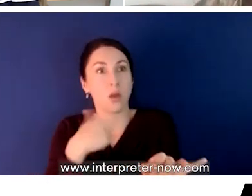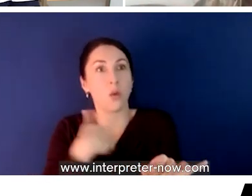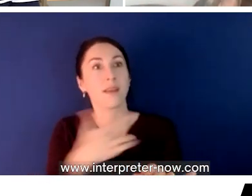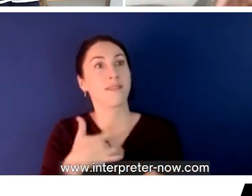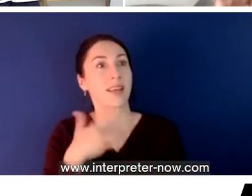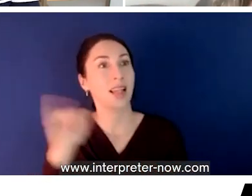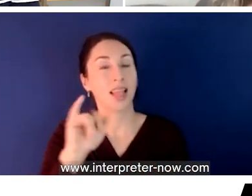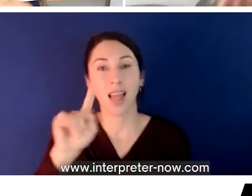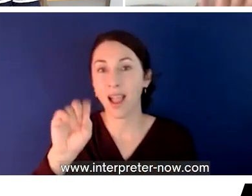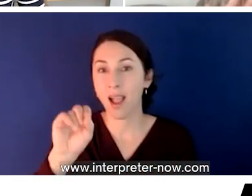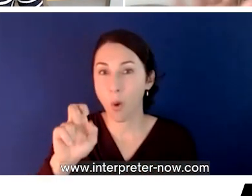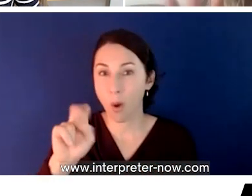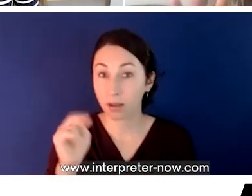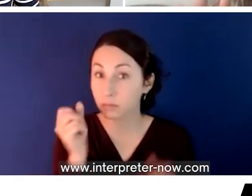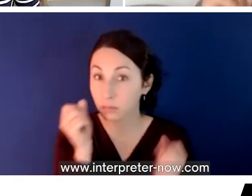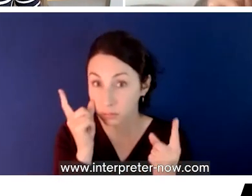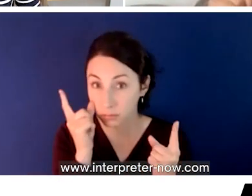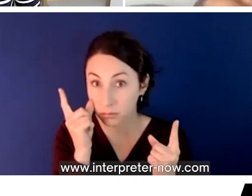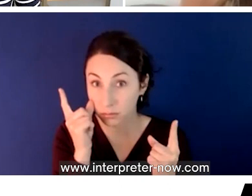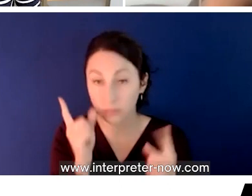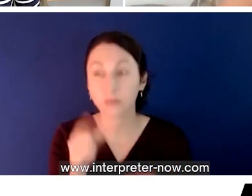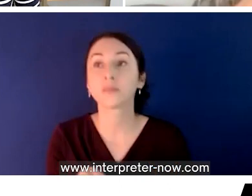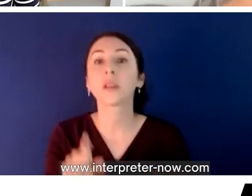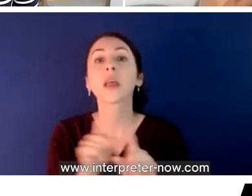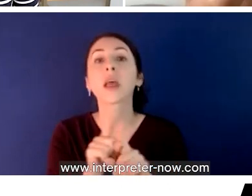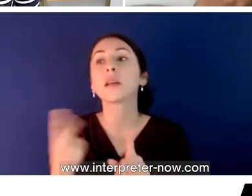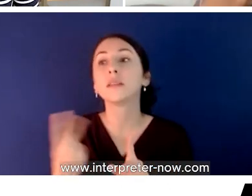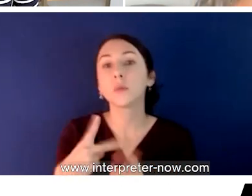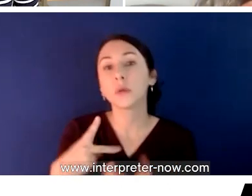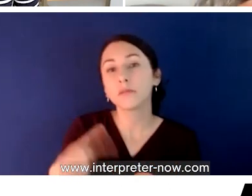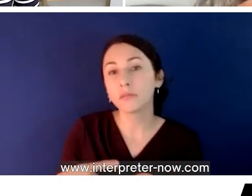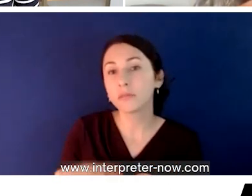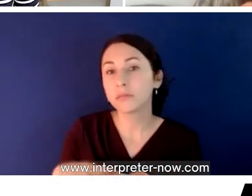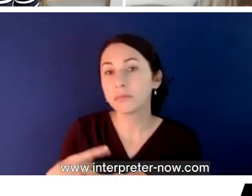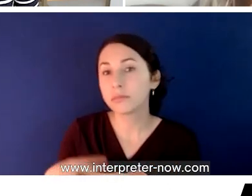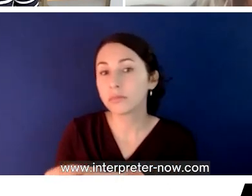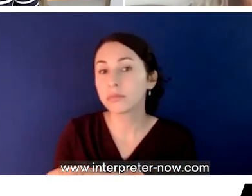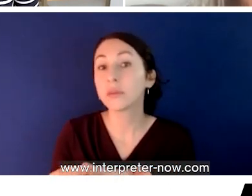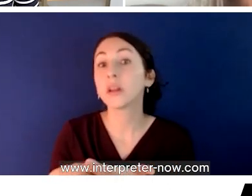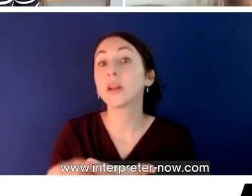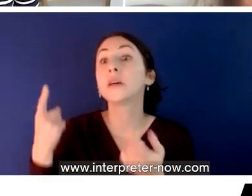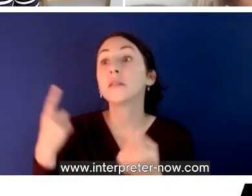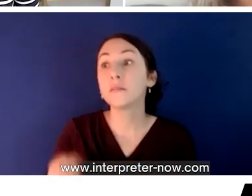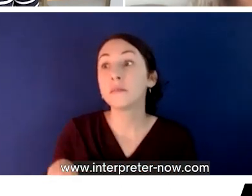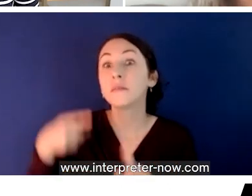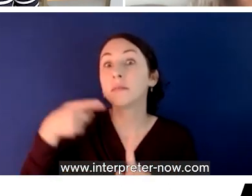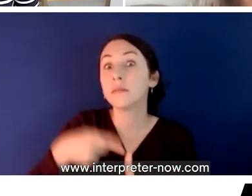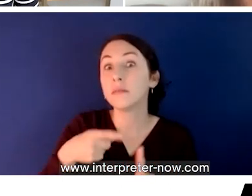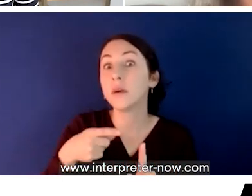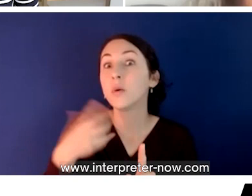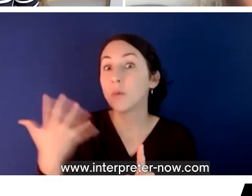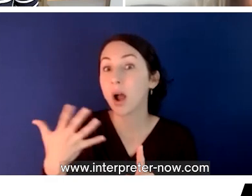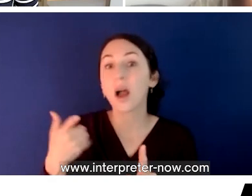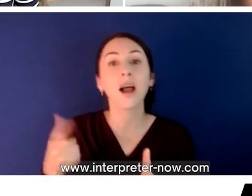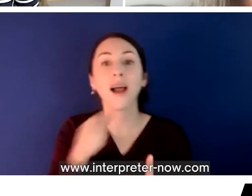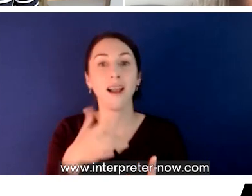tokenized. So noted, got it, heard it. But as we pulled at that thread a little bit, it turns out the crux of the issue